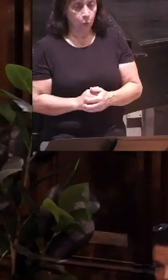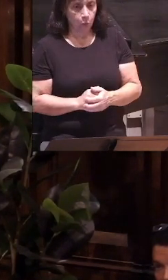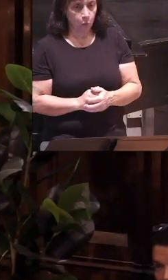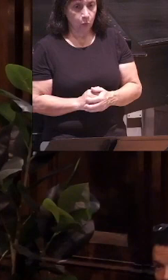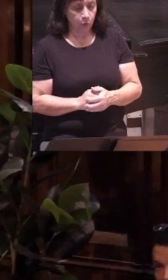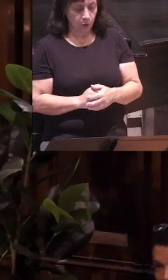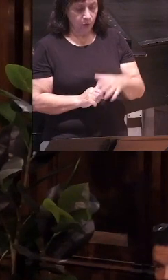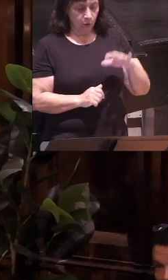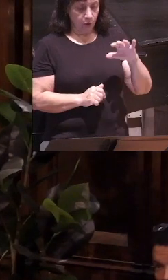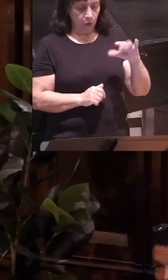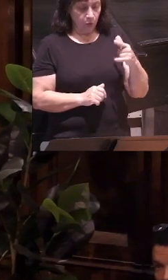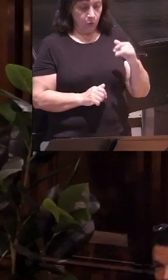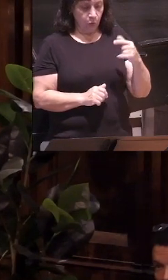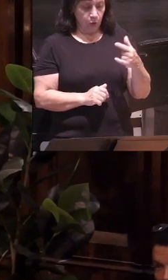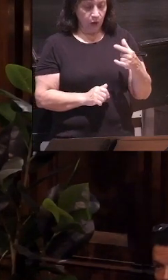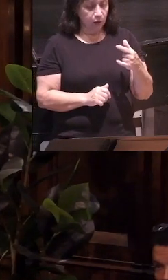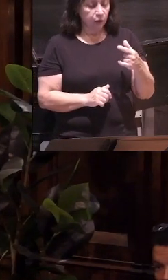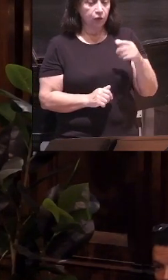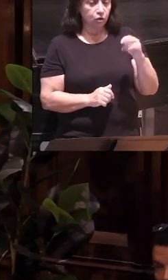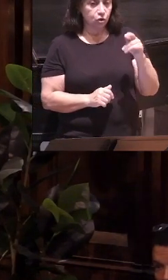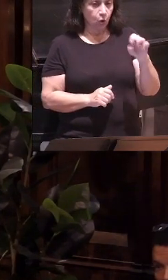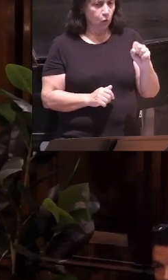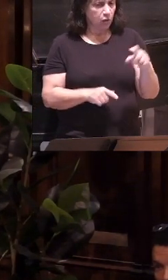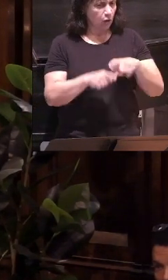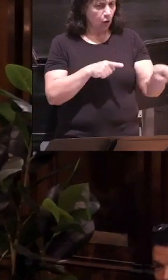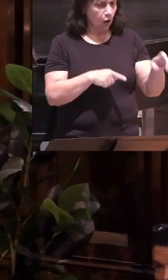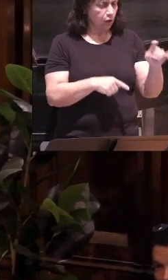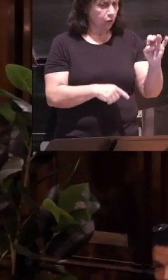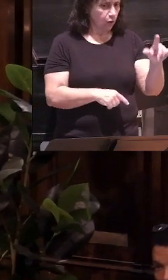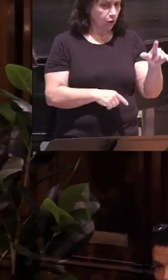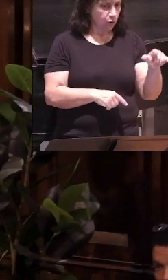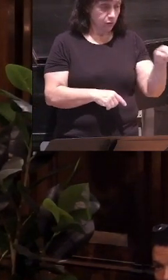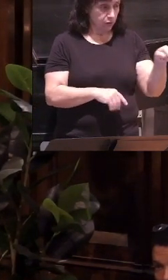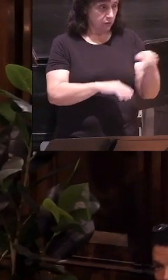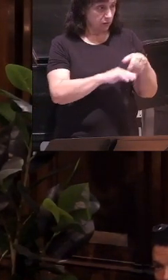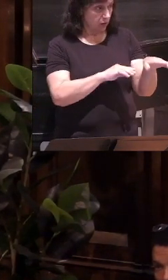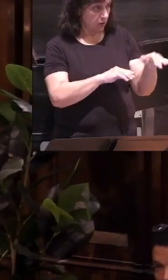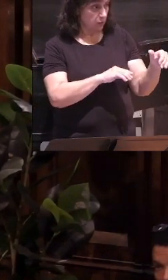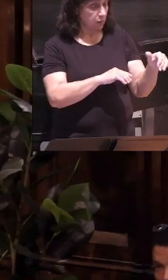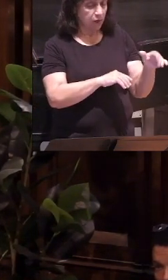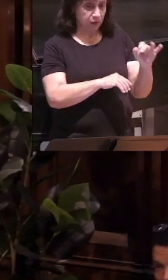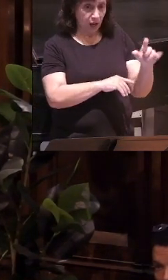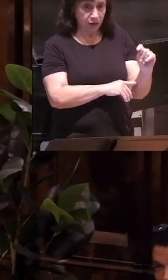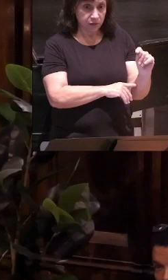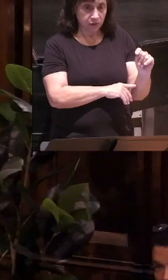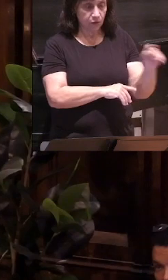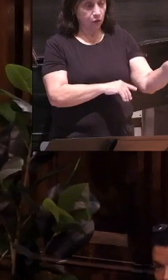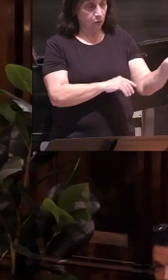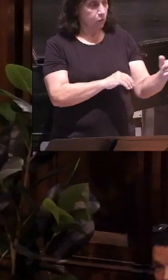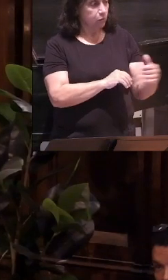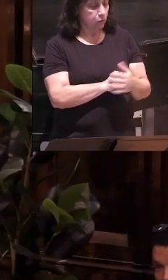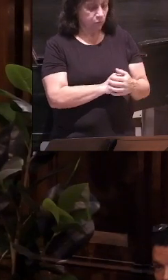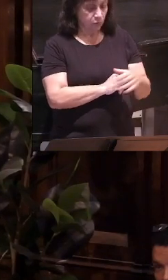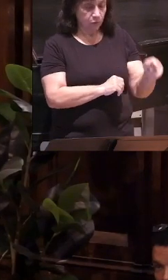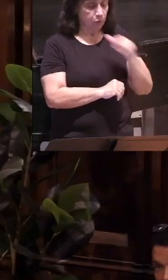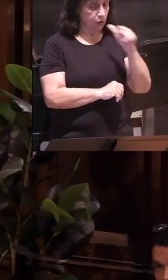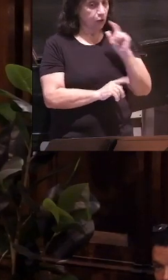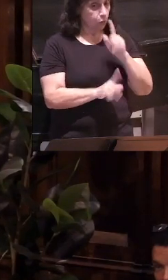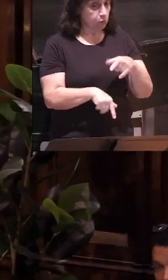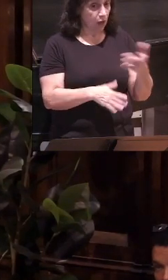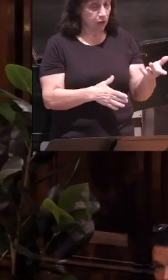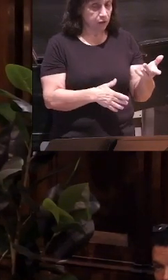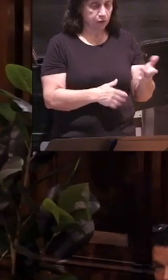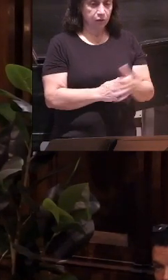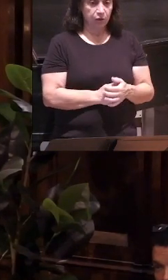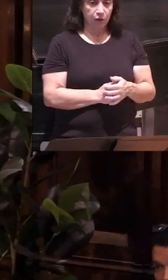Greg Jones called Earl and said, hey, Larry said, you know, you sent him a text Or he sent you a text and you didn't